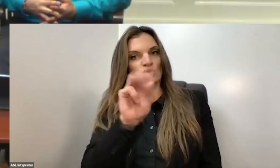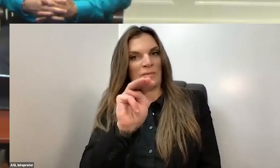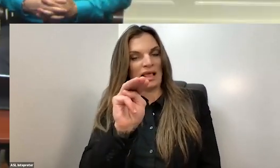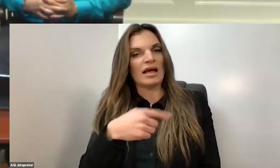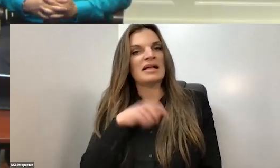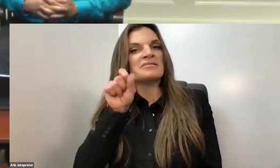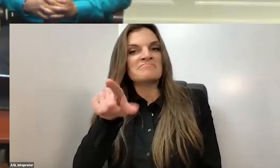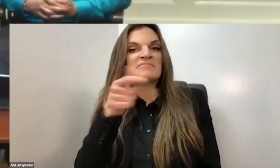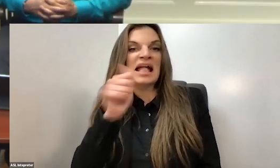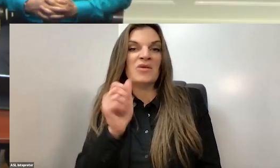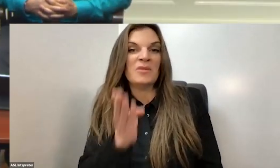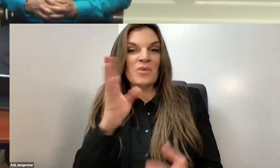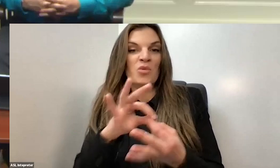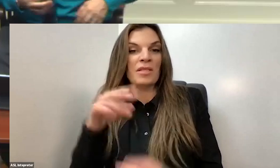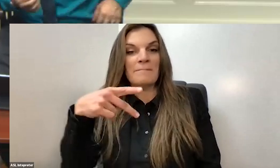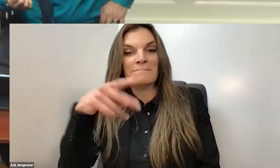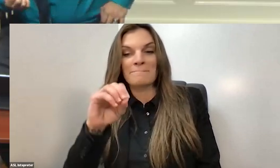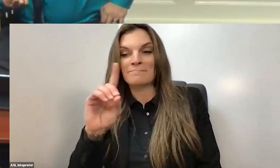Kyle?